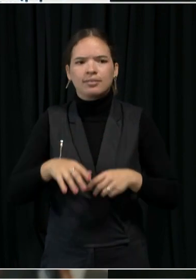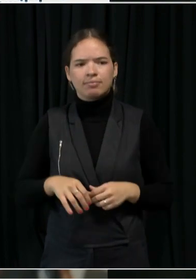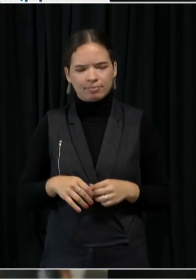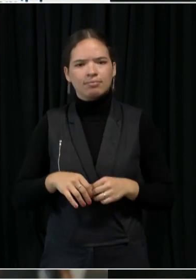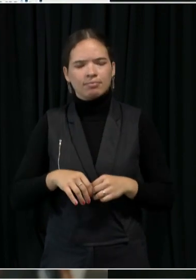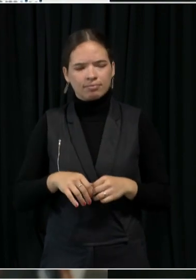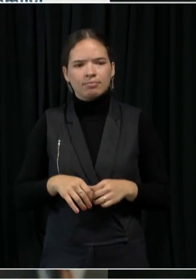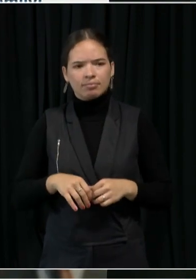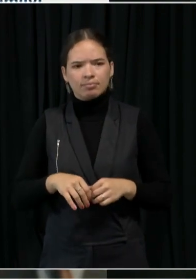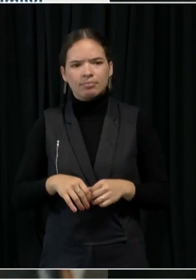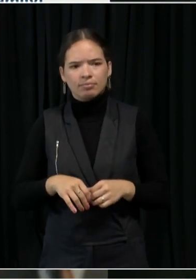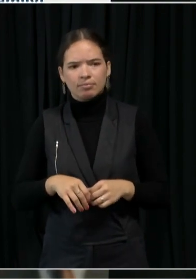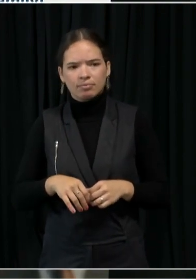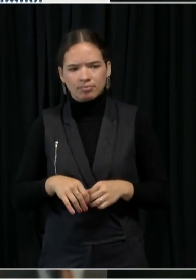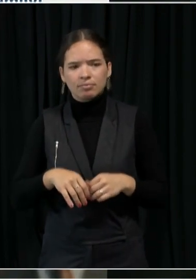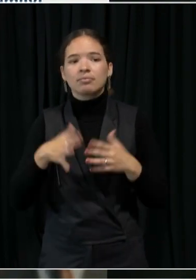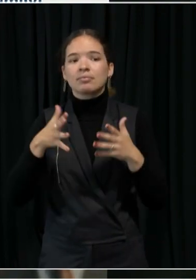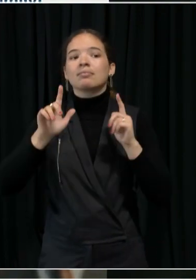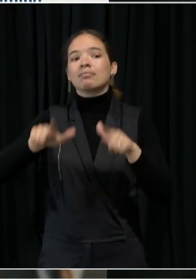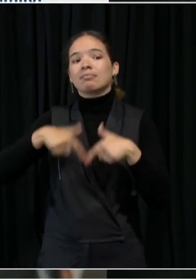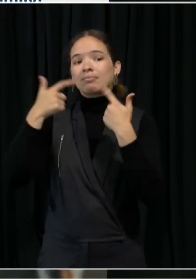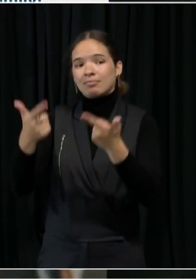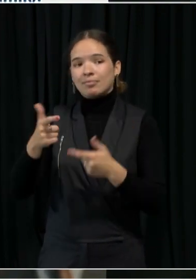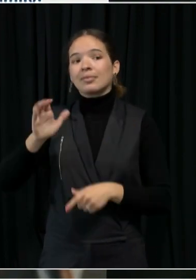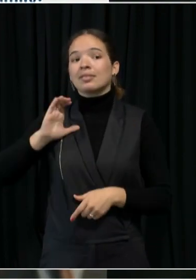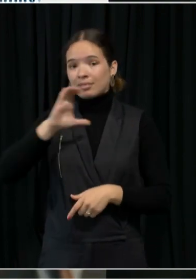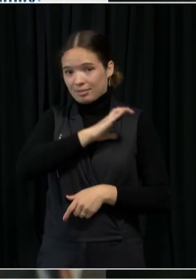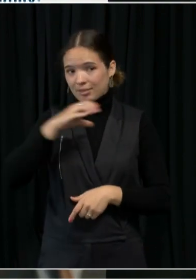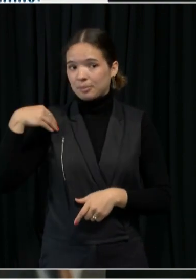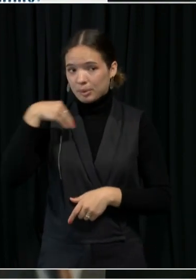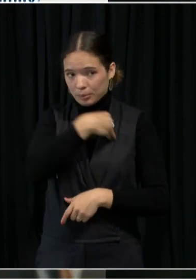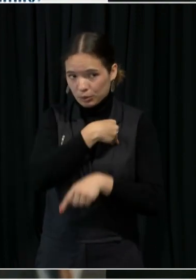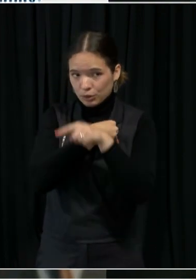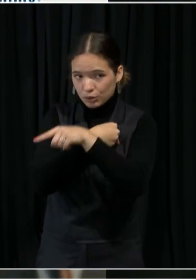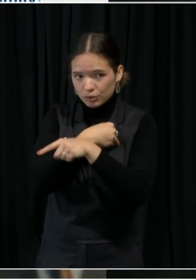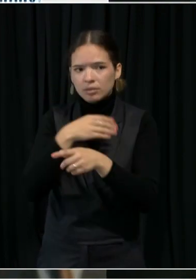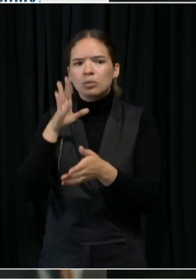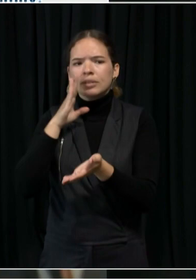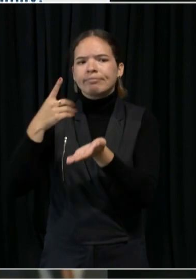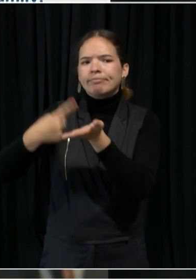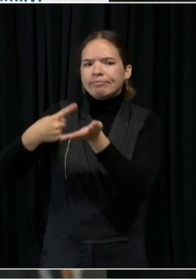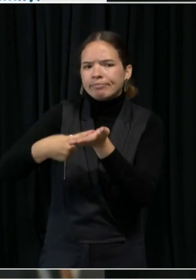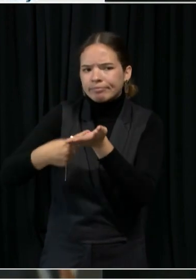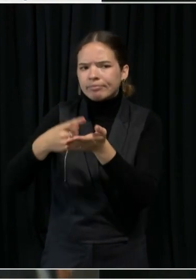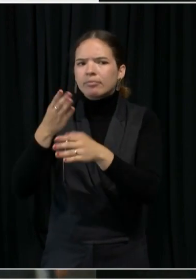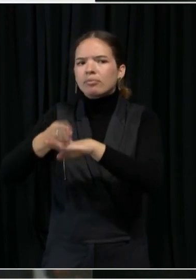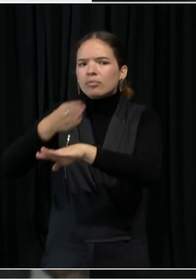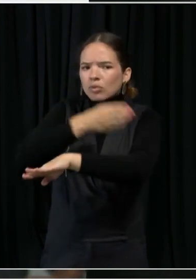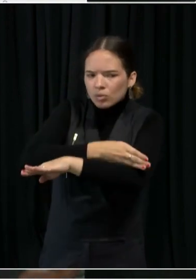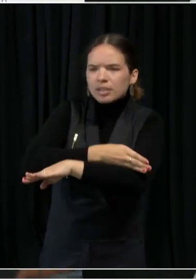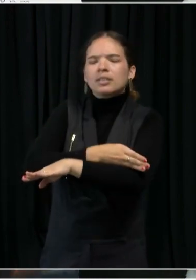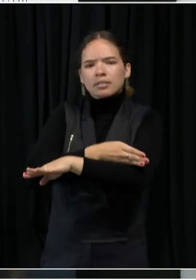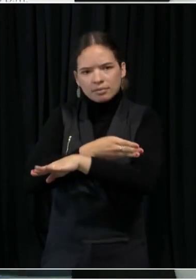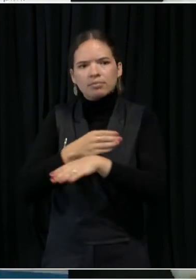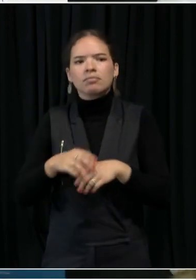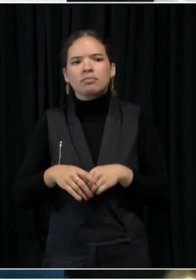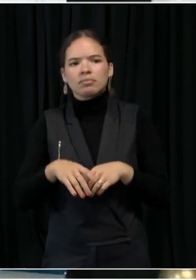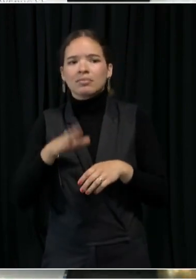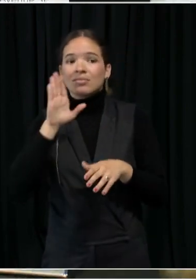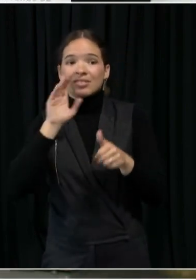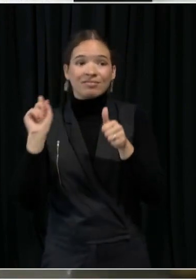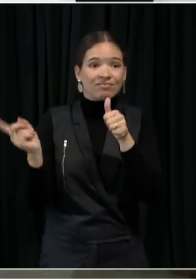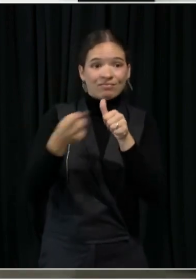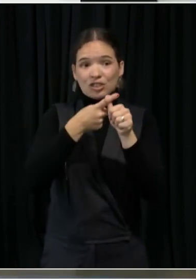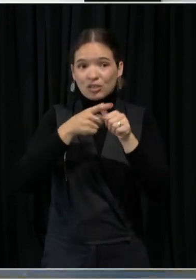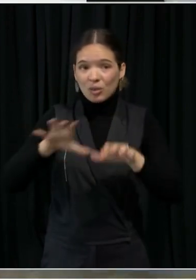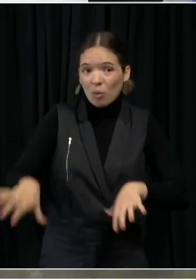our council members to also talk about our progress. And I want to start with our host council member,